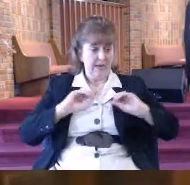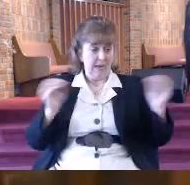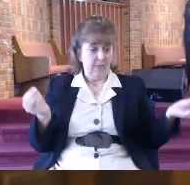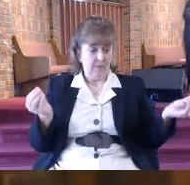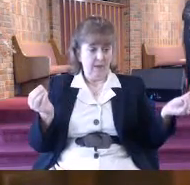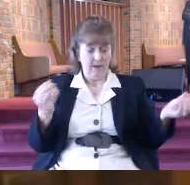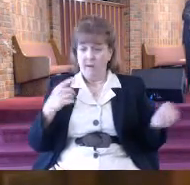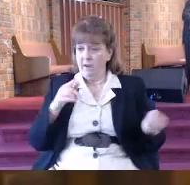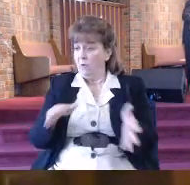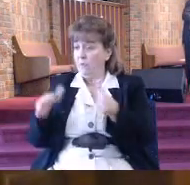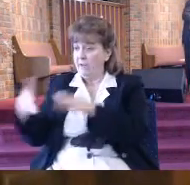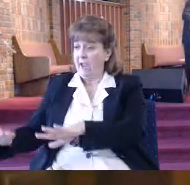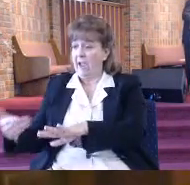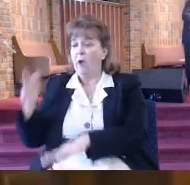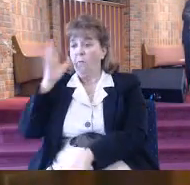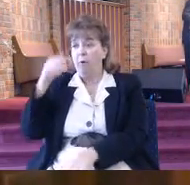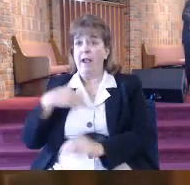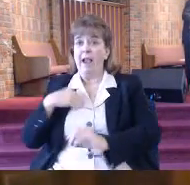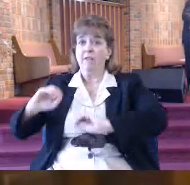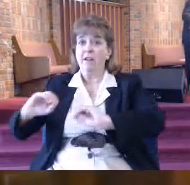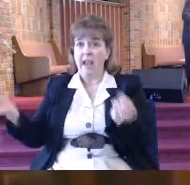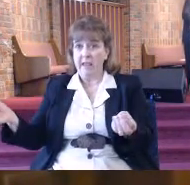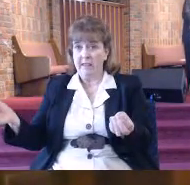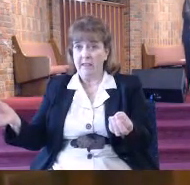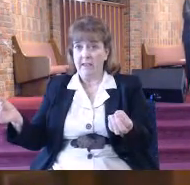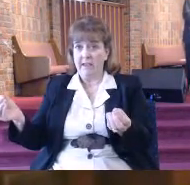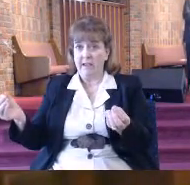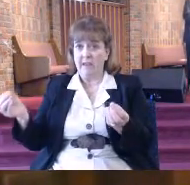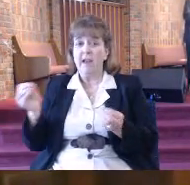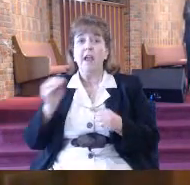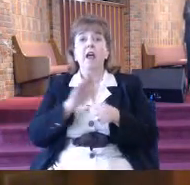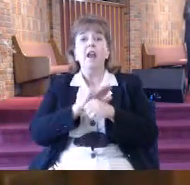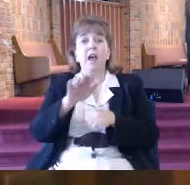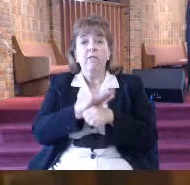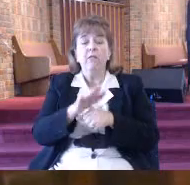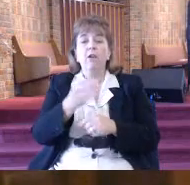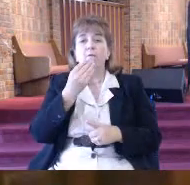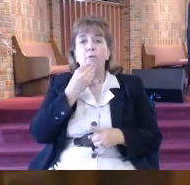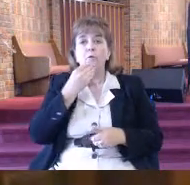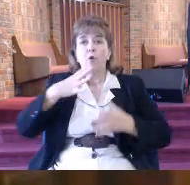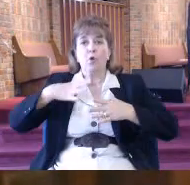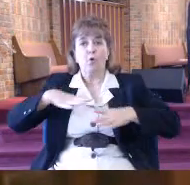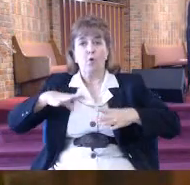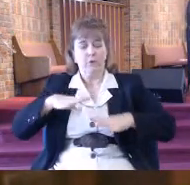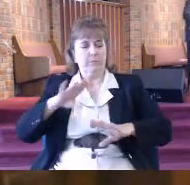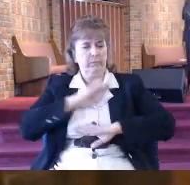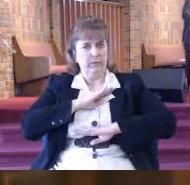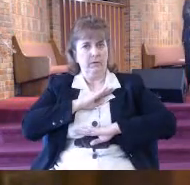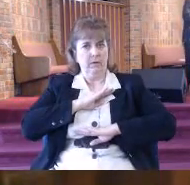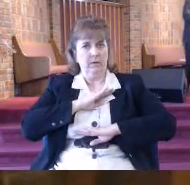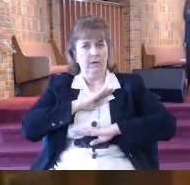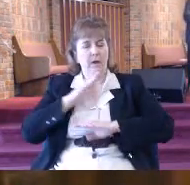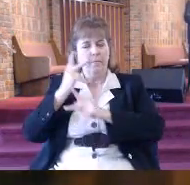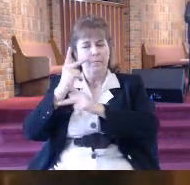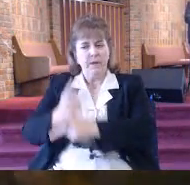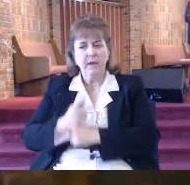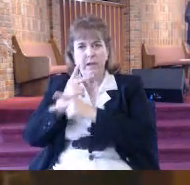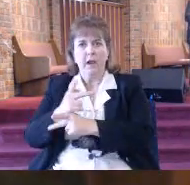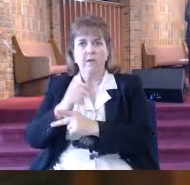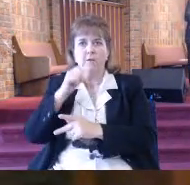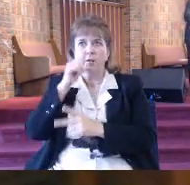certain we can carry nothing out, having food and clothing with these we shall be content. Watch out for materialism, Paul had been warning